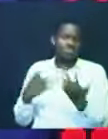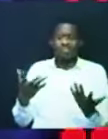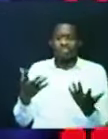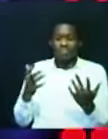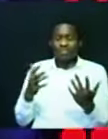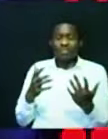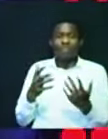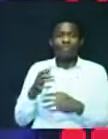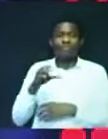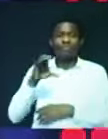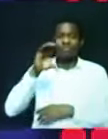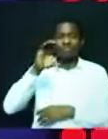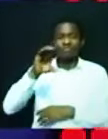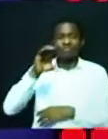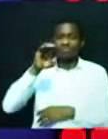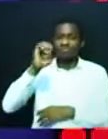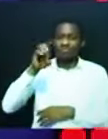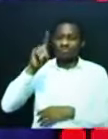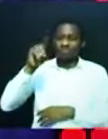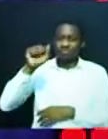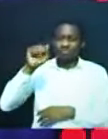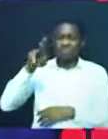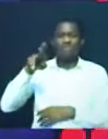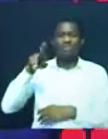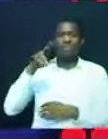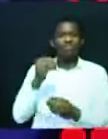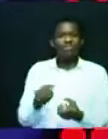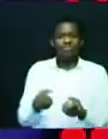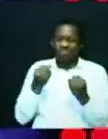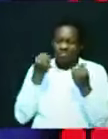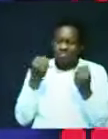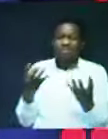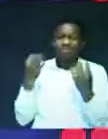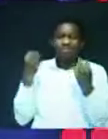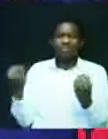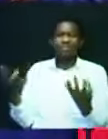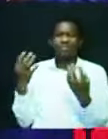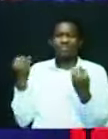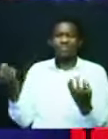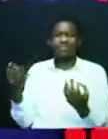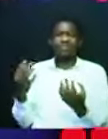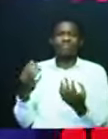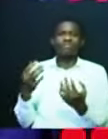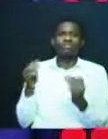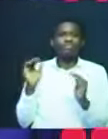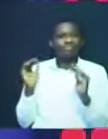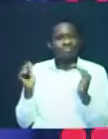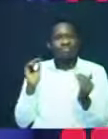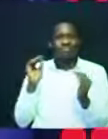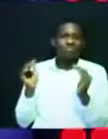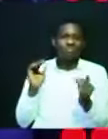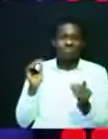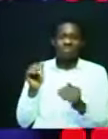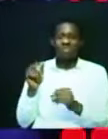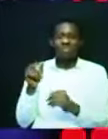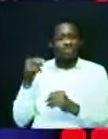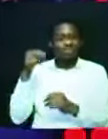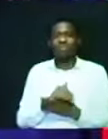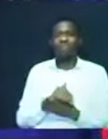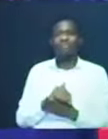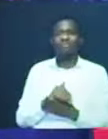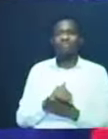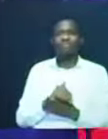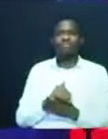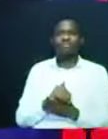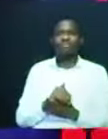fig trees in the foothill. Now, this king, he made silver and gold as common as pebbles. How many